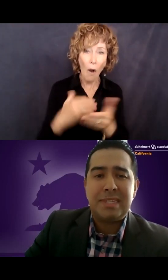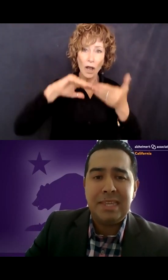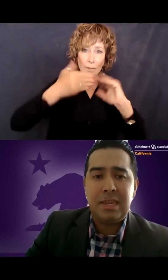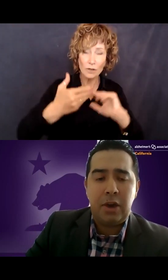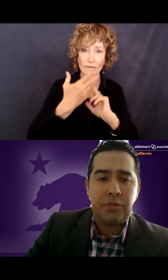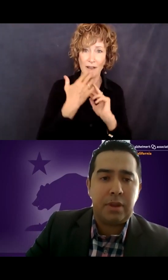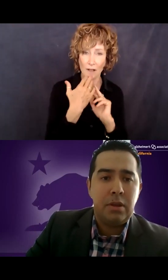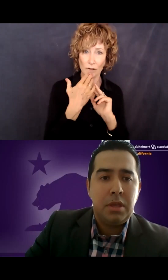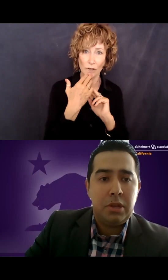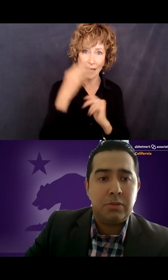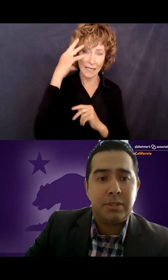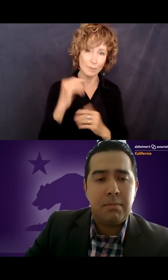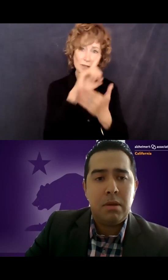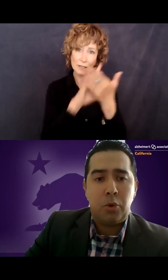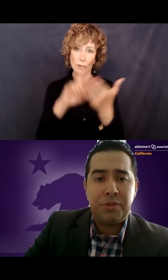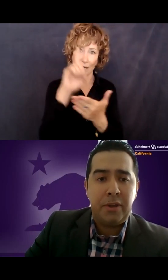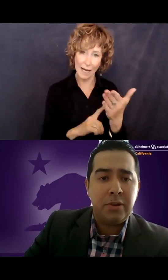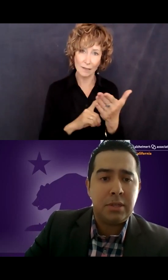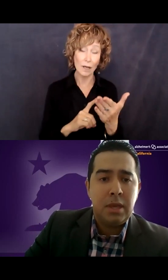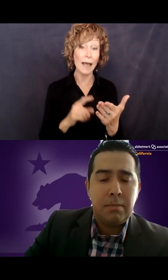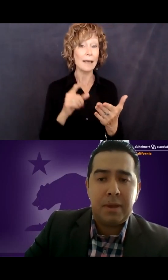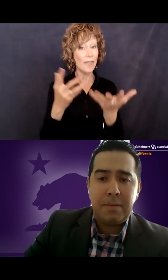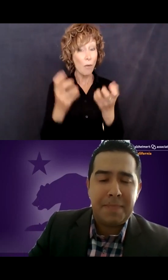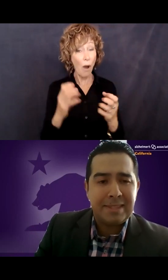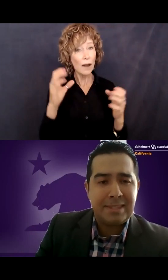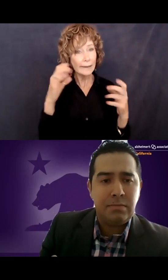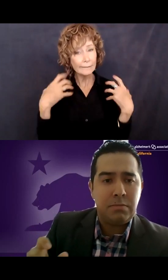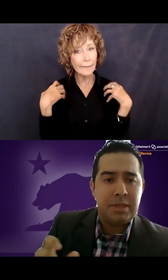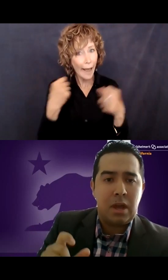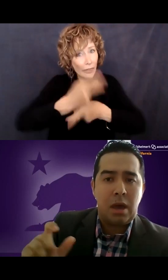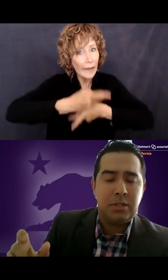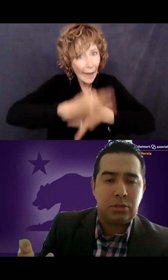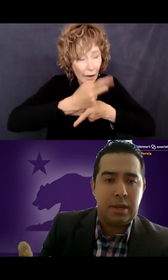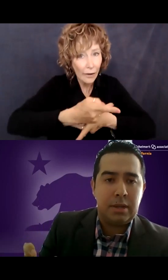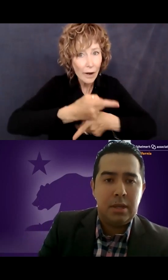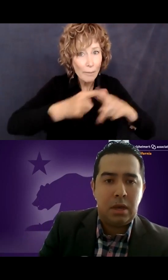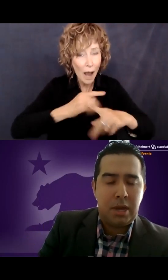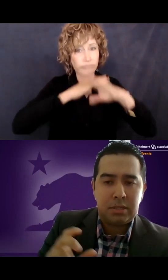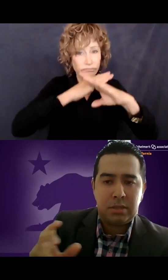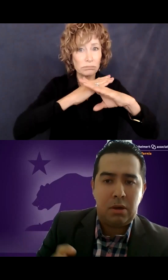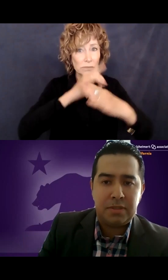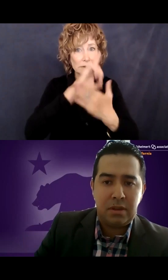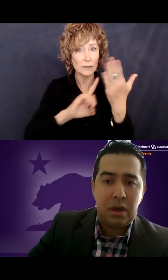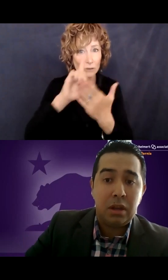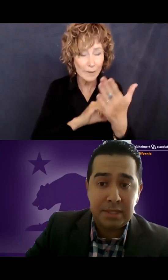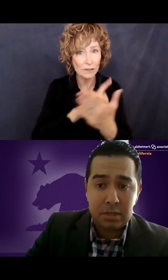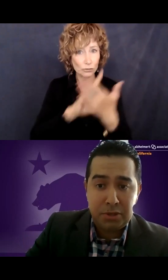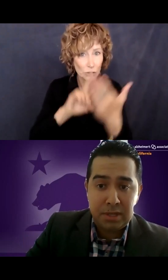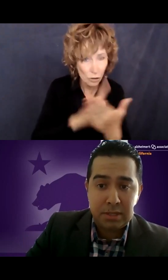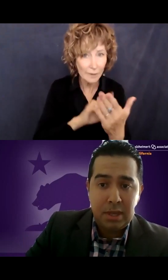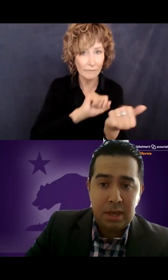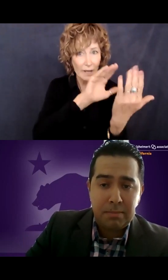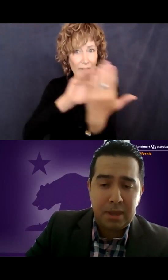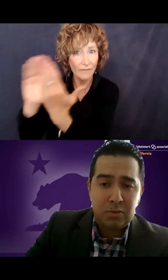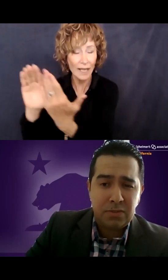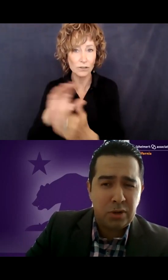when seeking healthcare. Some more than others, but that seemed to be the common trend amongst all of these